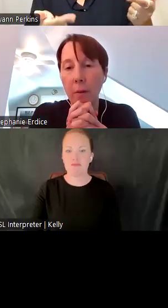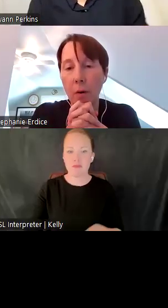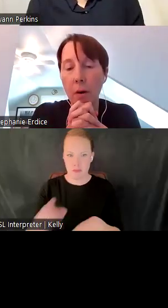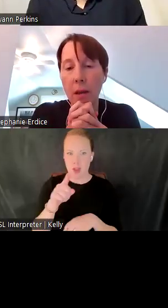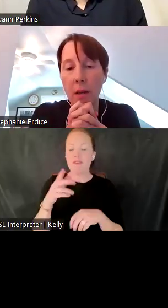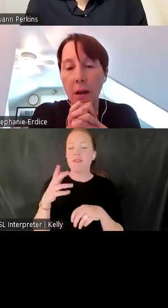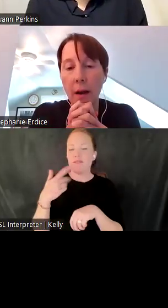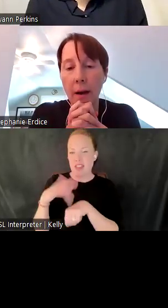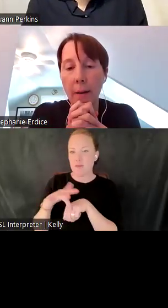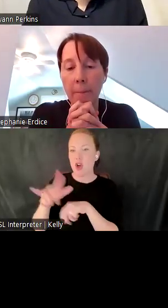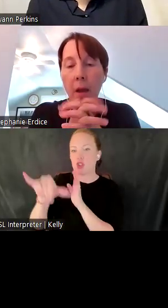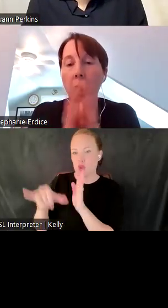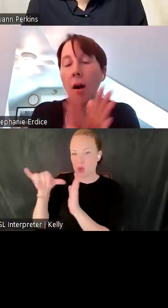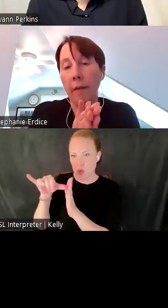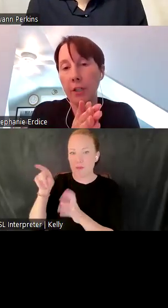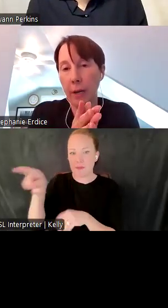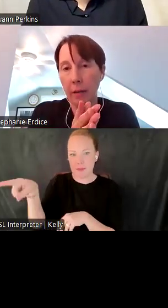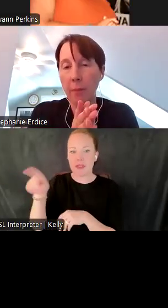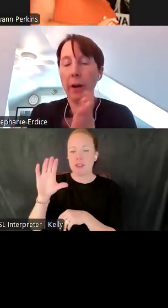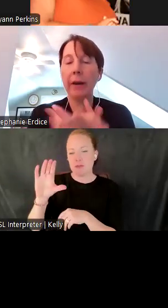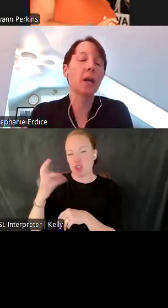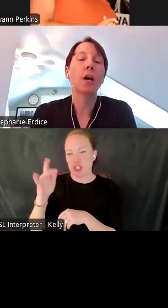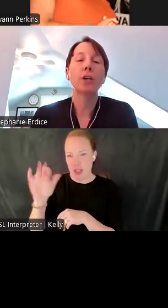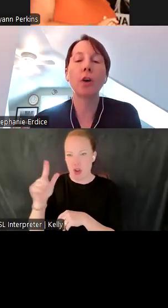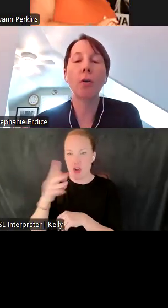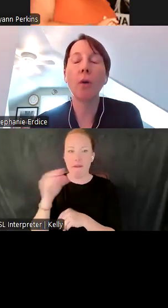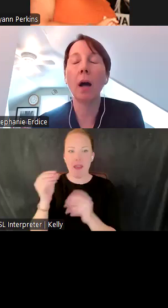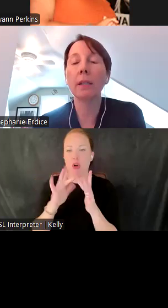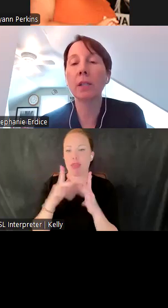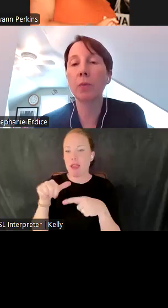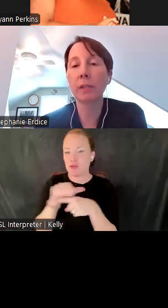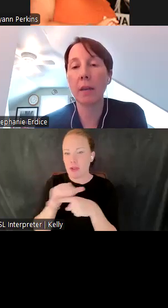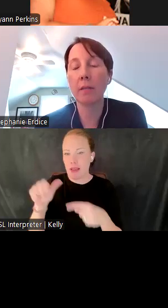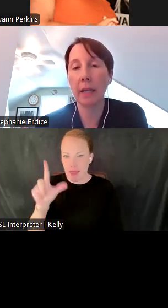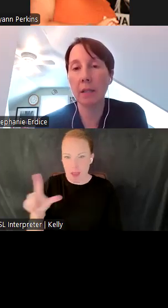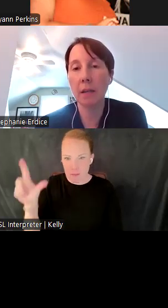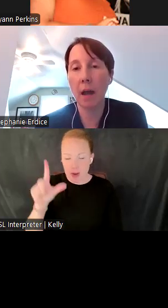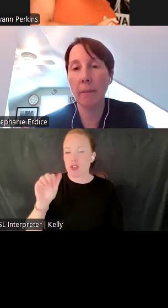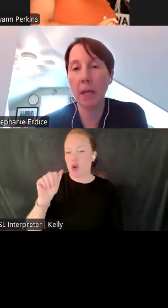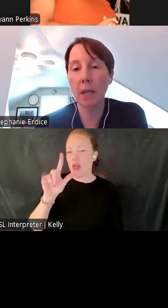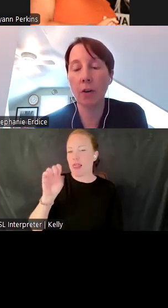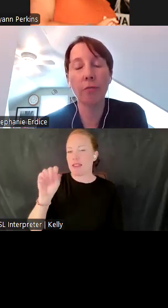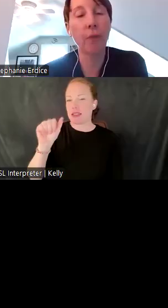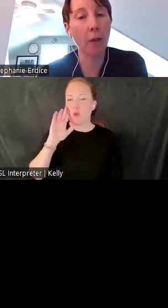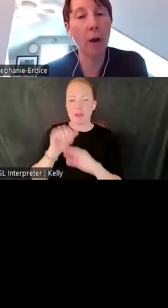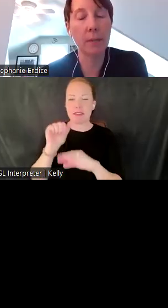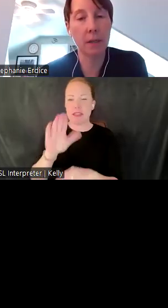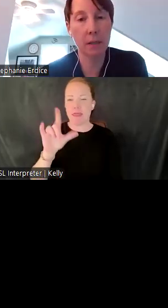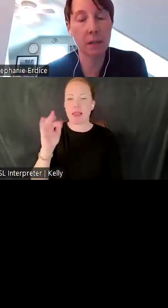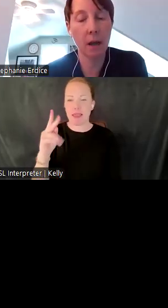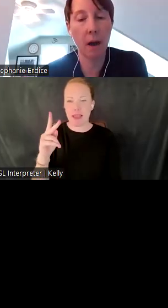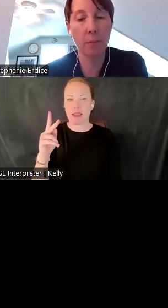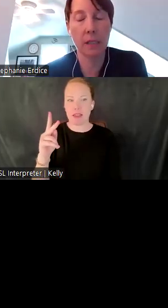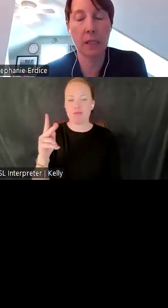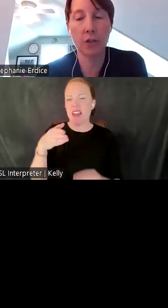also available in our online training library. So Alyssa will send the links to them in her follow-up